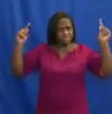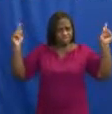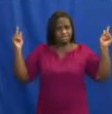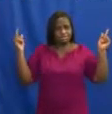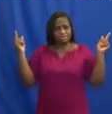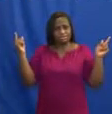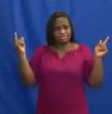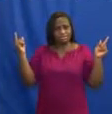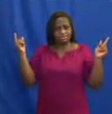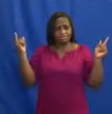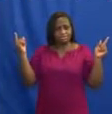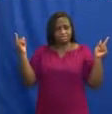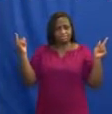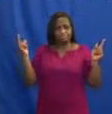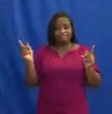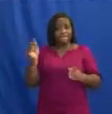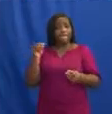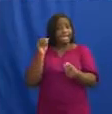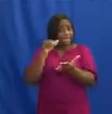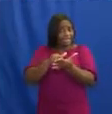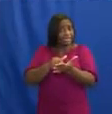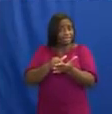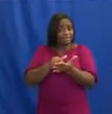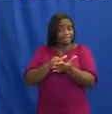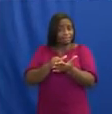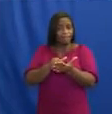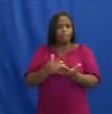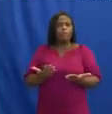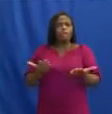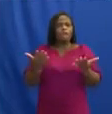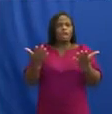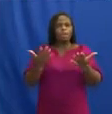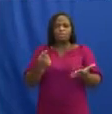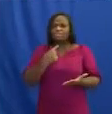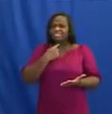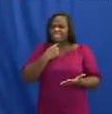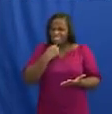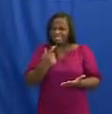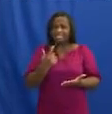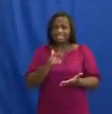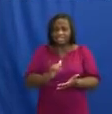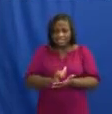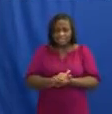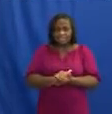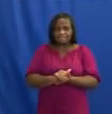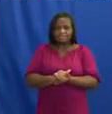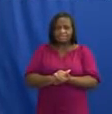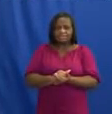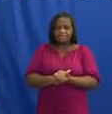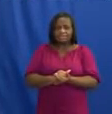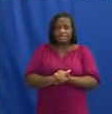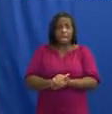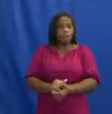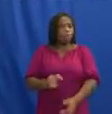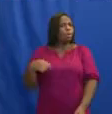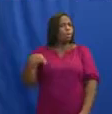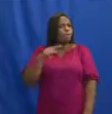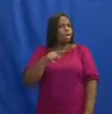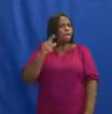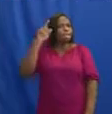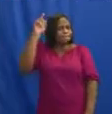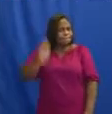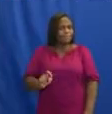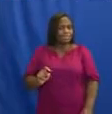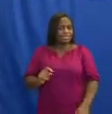success. Furthermore, I want to reiterate my determination that we should